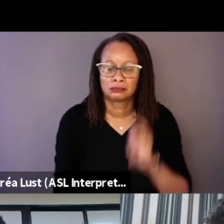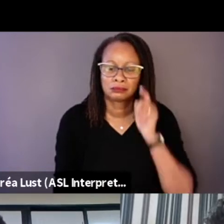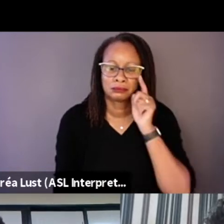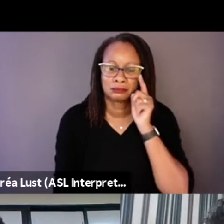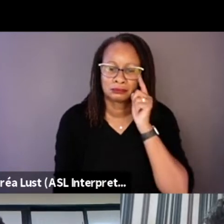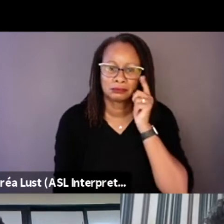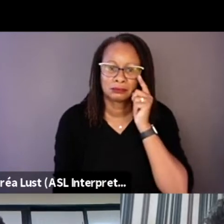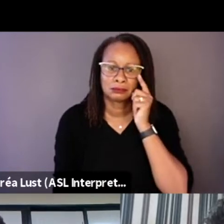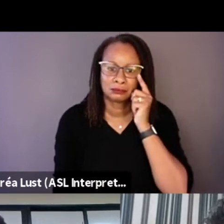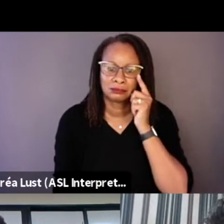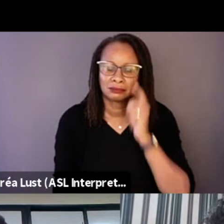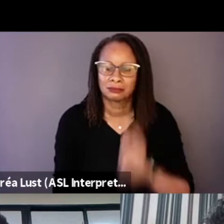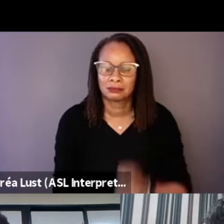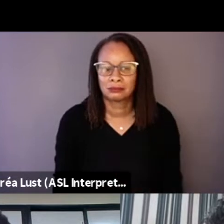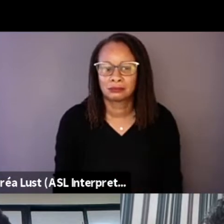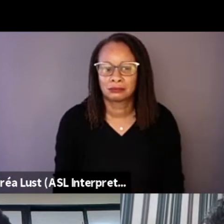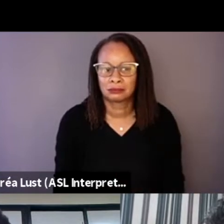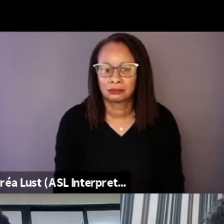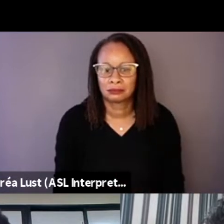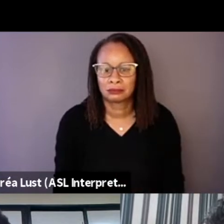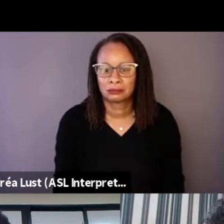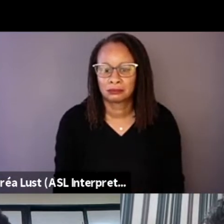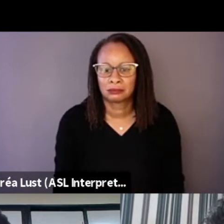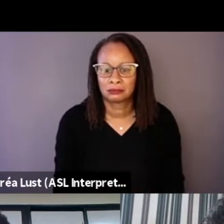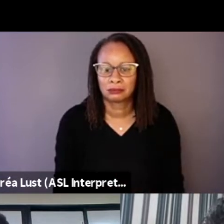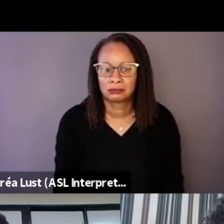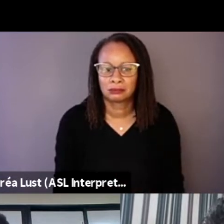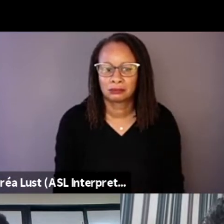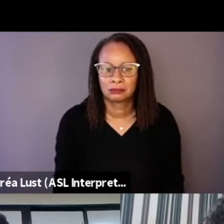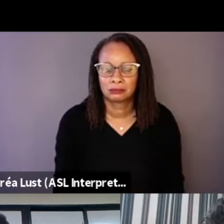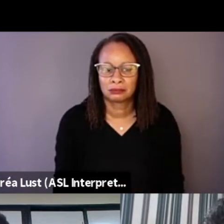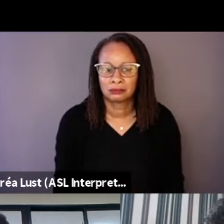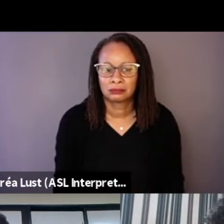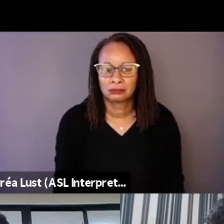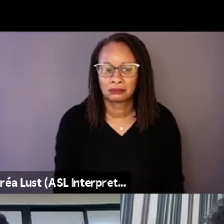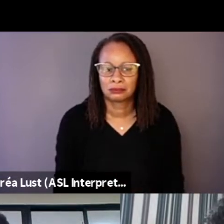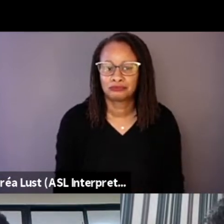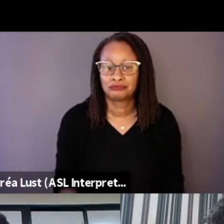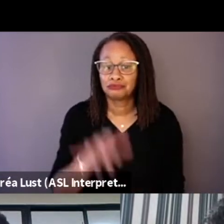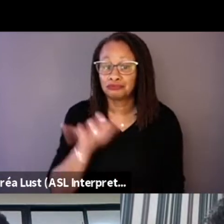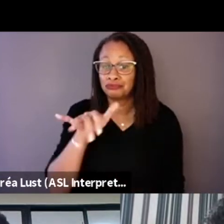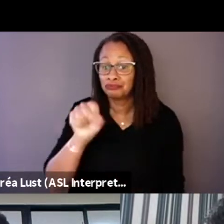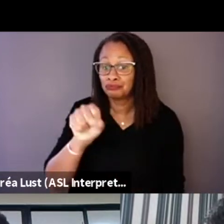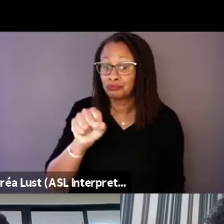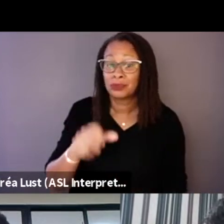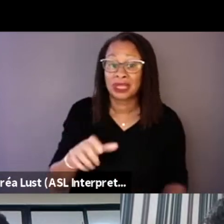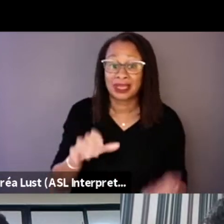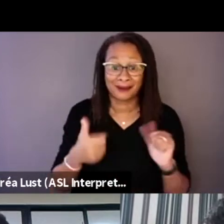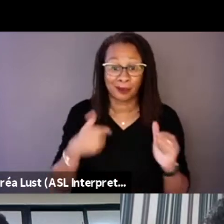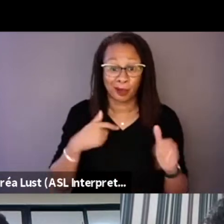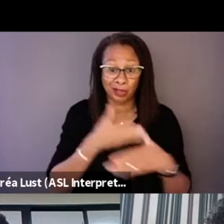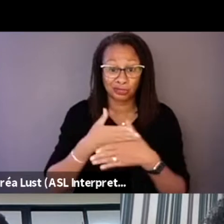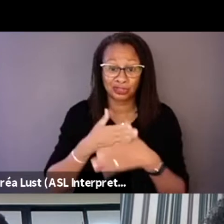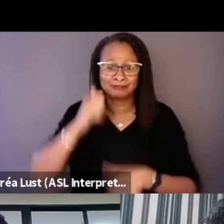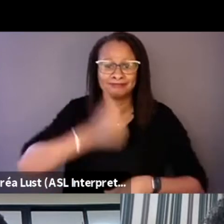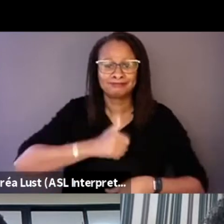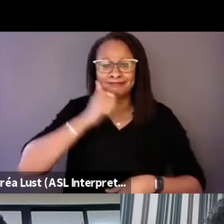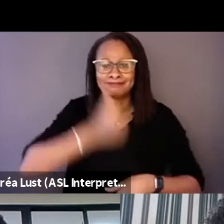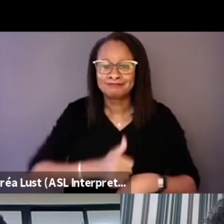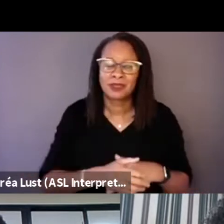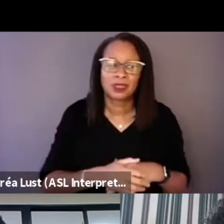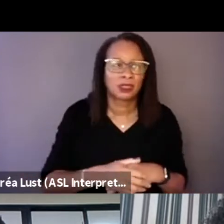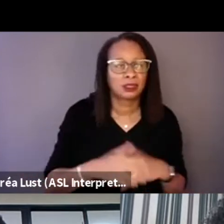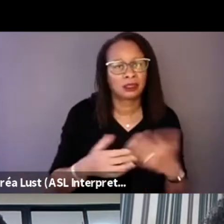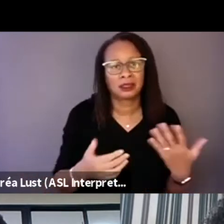ver esa irrealidad que hay. Yes, yes. So how I was sharing, it's the day-to-day, the importance